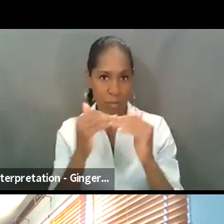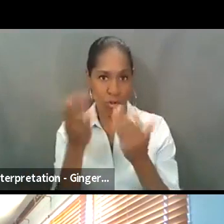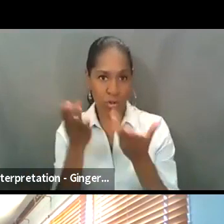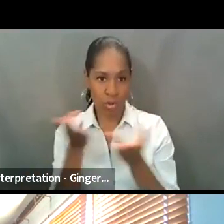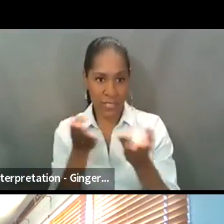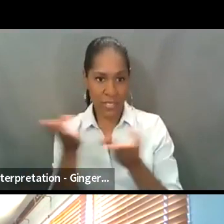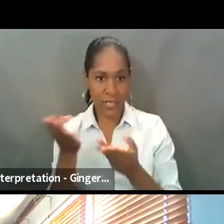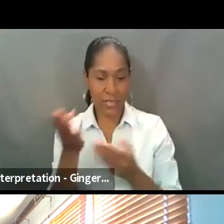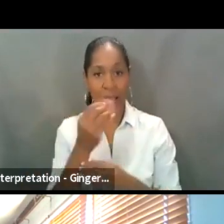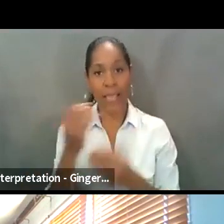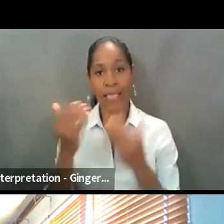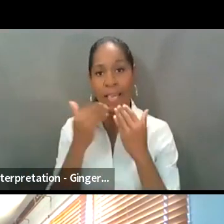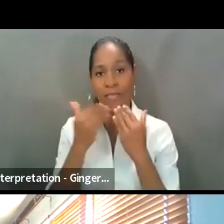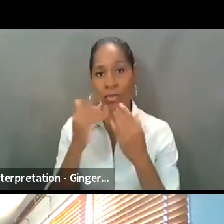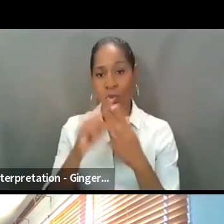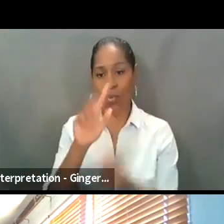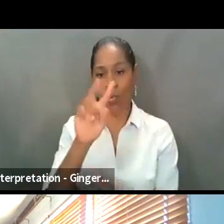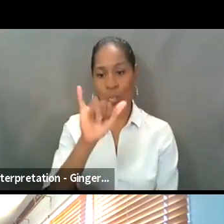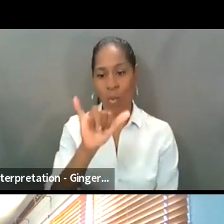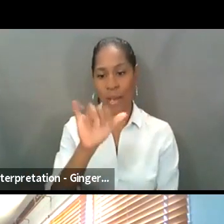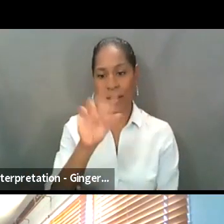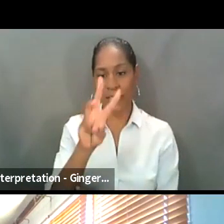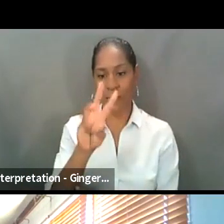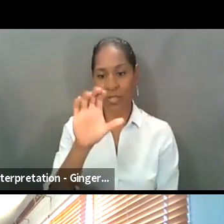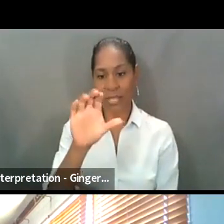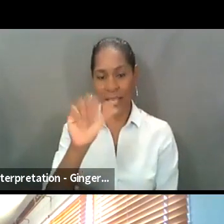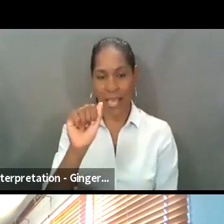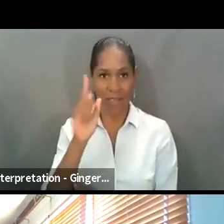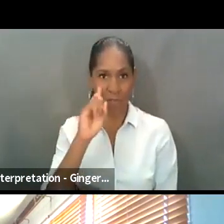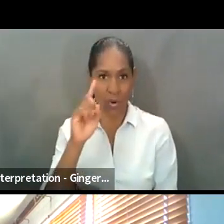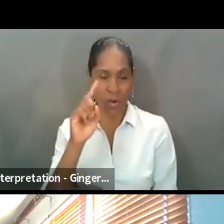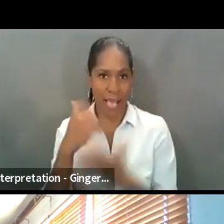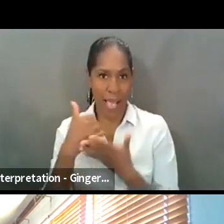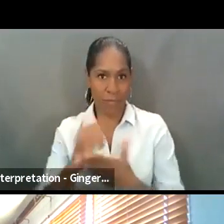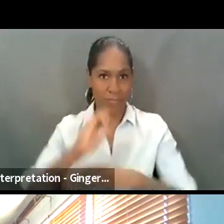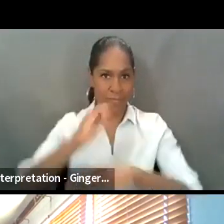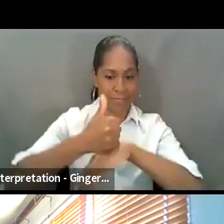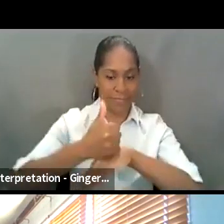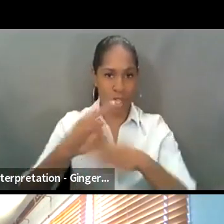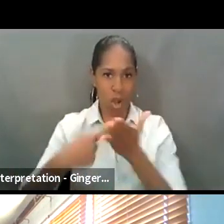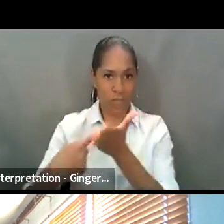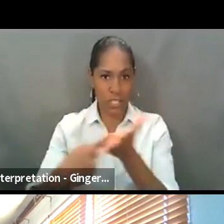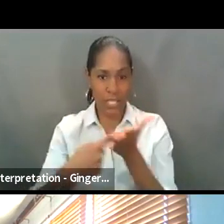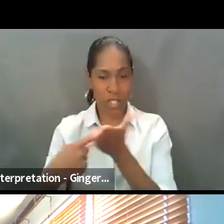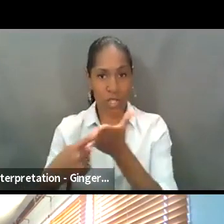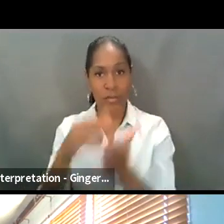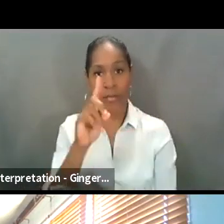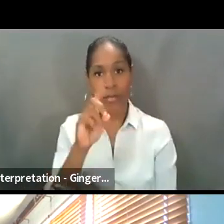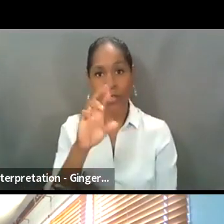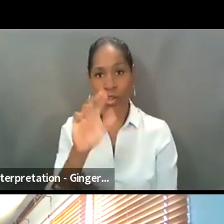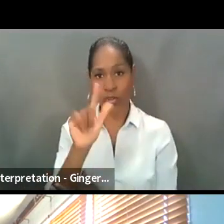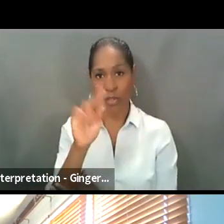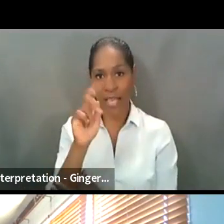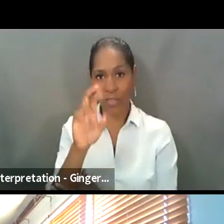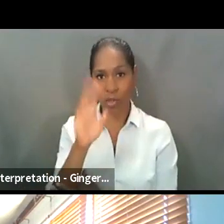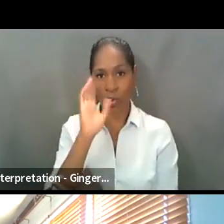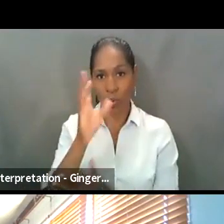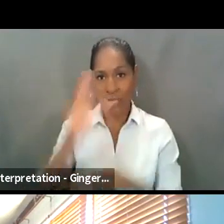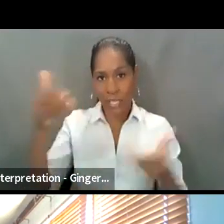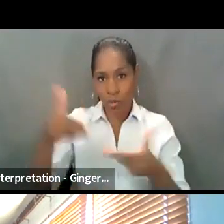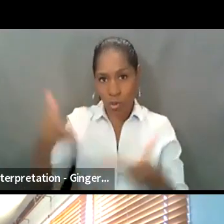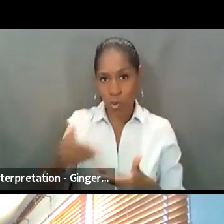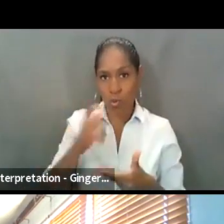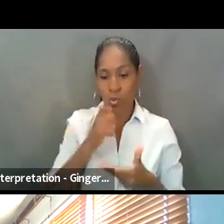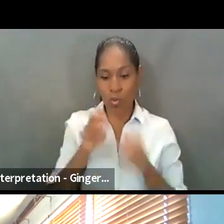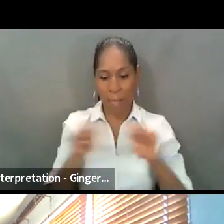to the YWCA for helping convene this conversation. Dr. Lavender will be introducing our panelists for the evening and will be